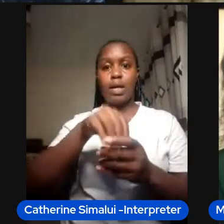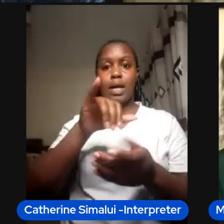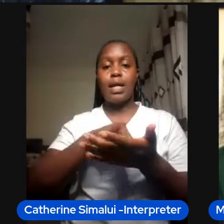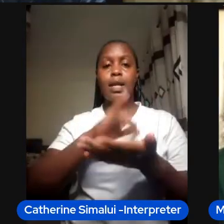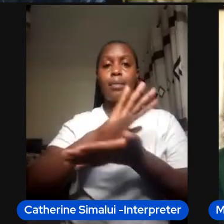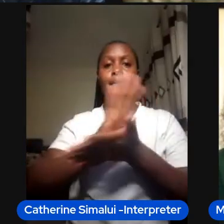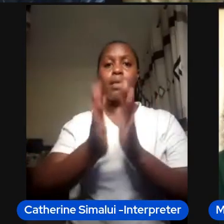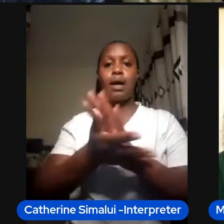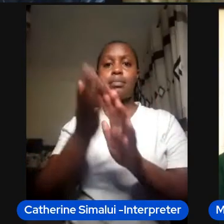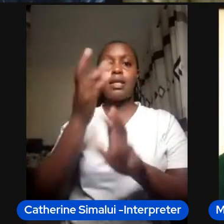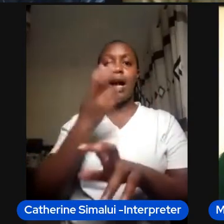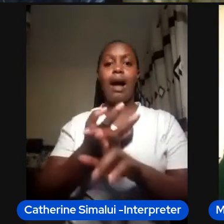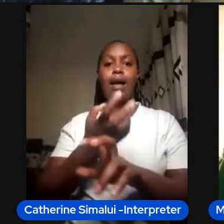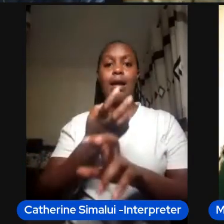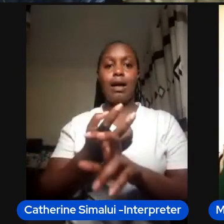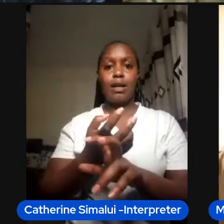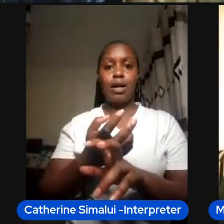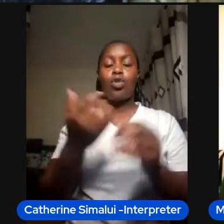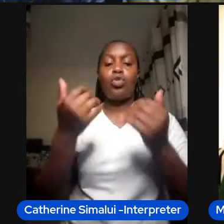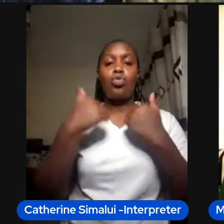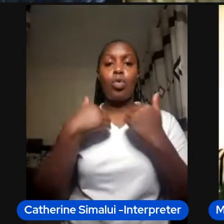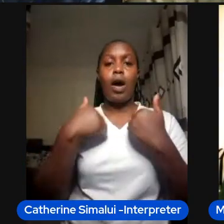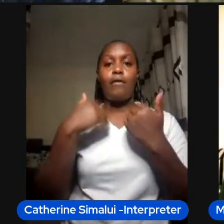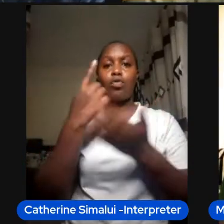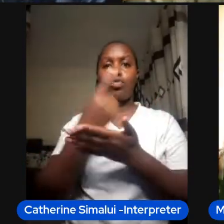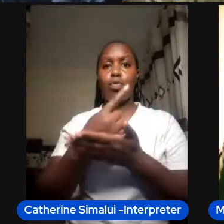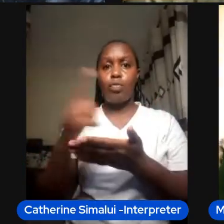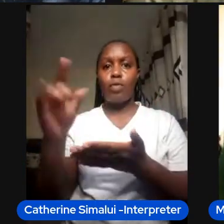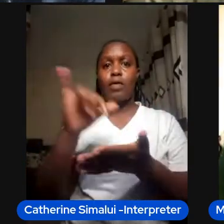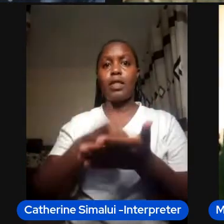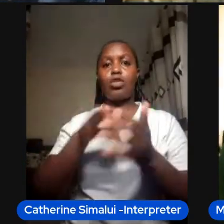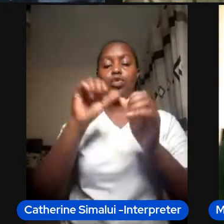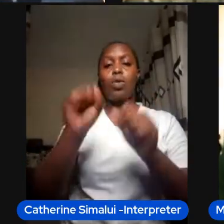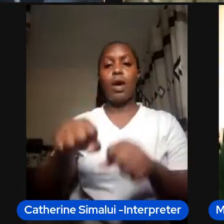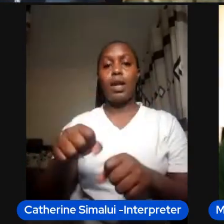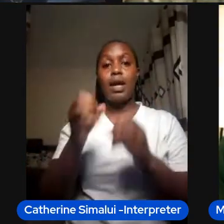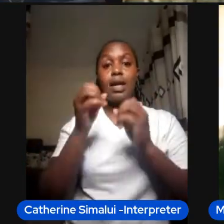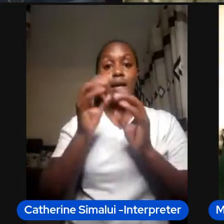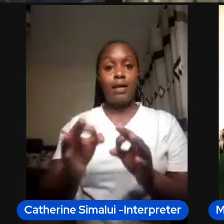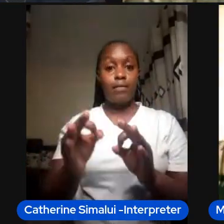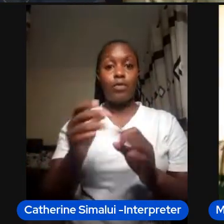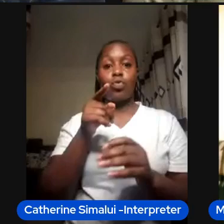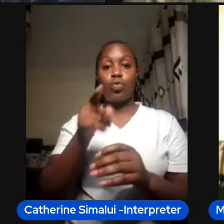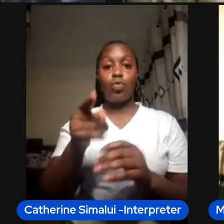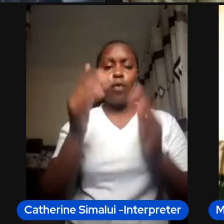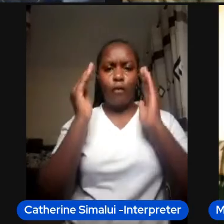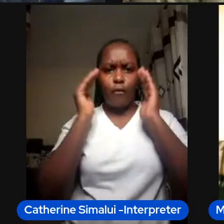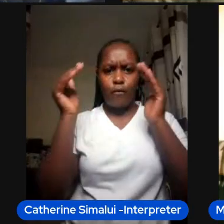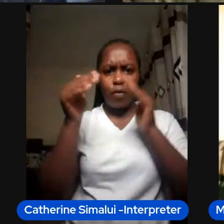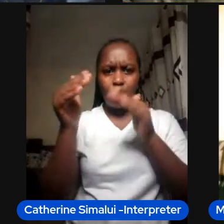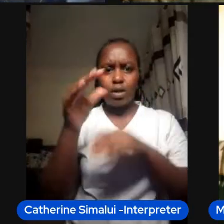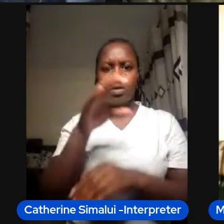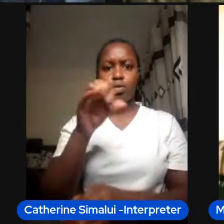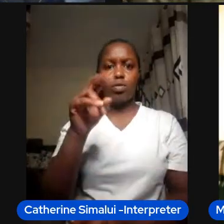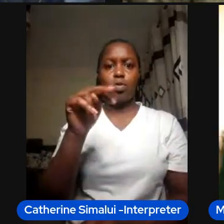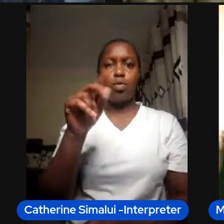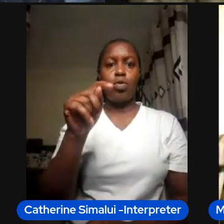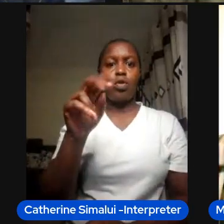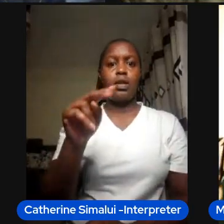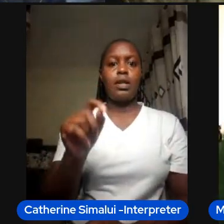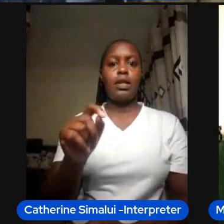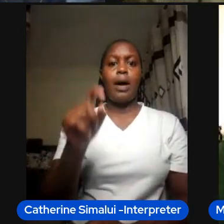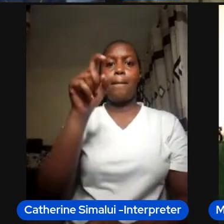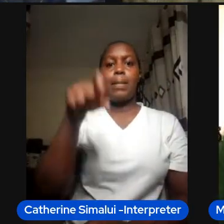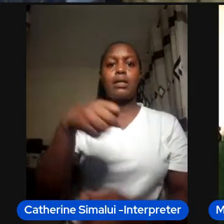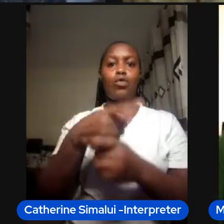You have to really prove you can do it. So I would say if you're into content creation, you have to put your best foot forward. Hey,